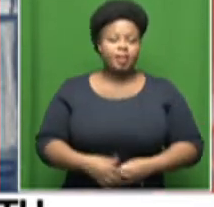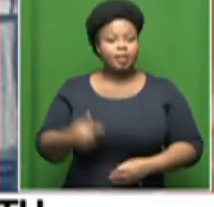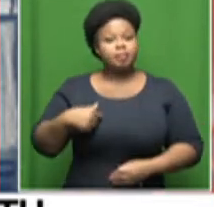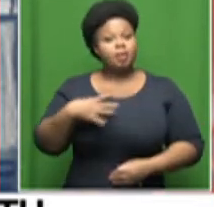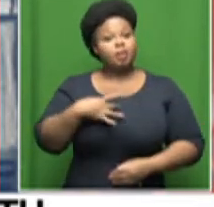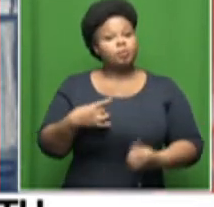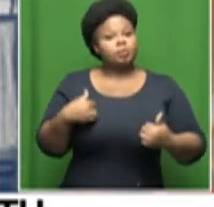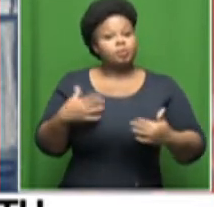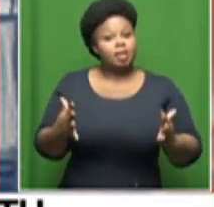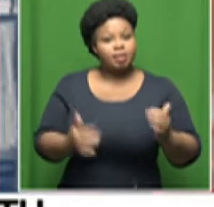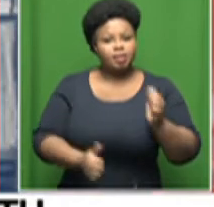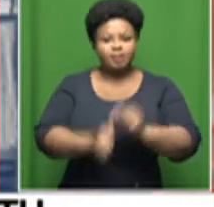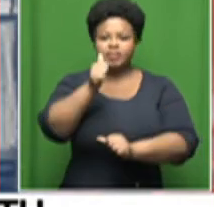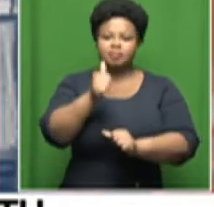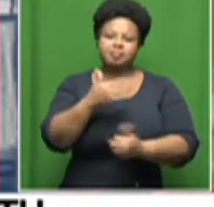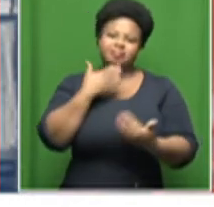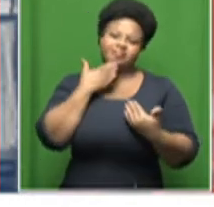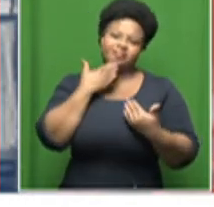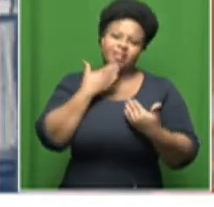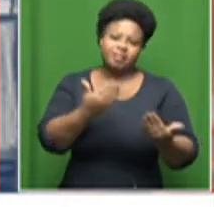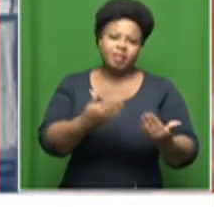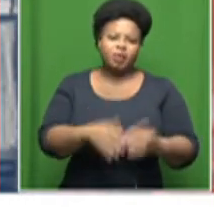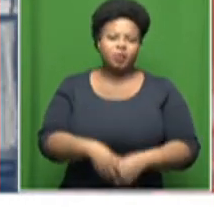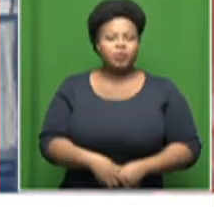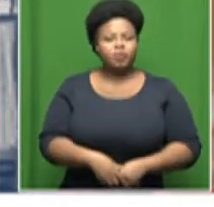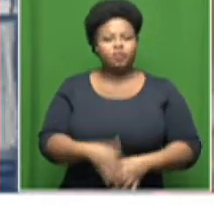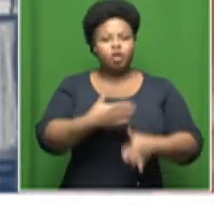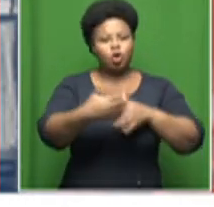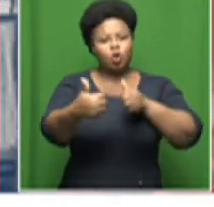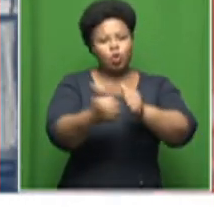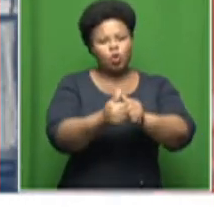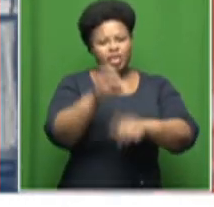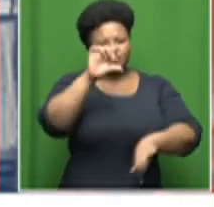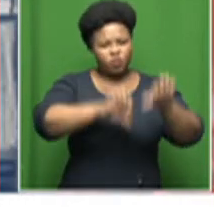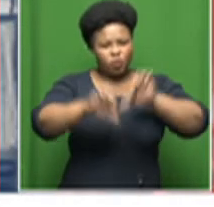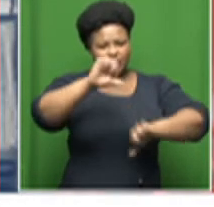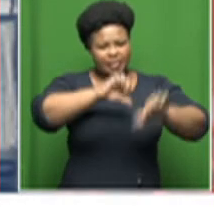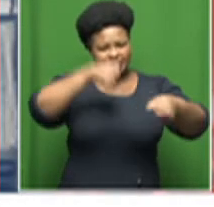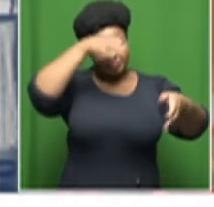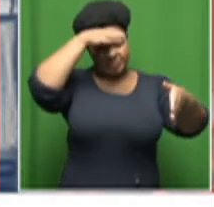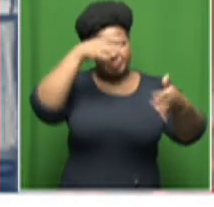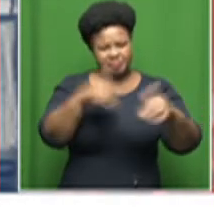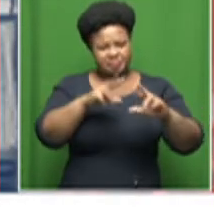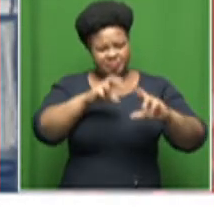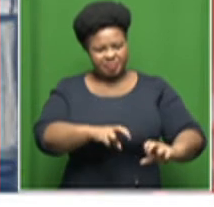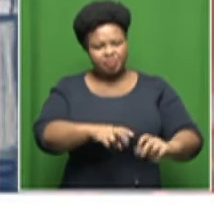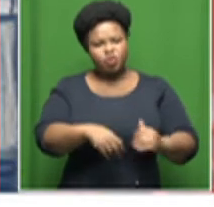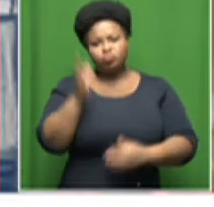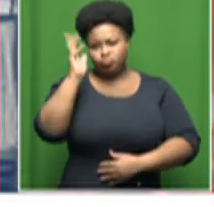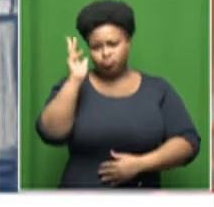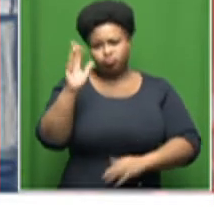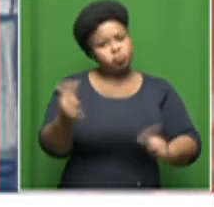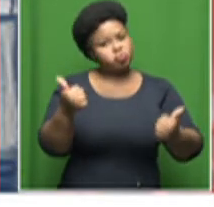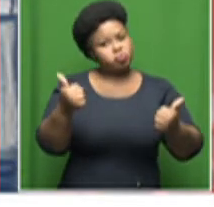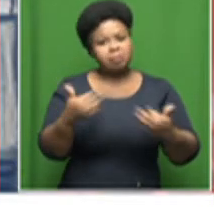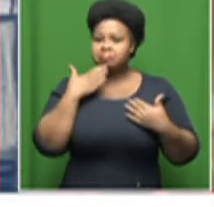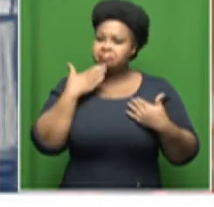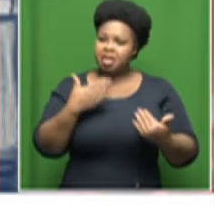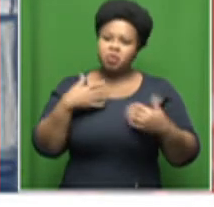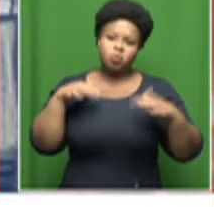by thanking both my scientific colleagues for their excellent presentations. I think it's